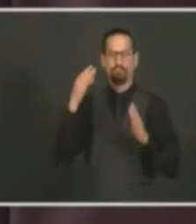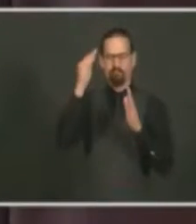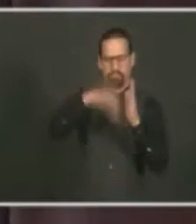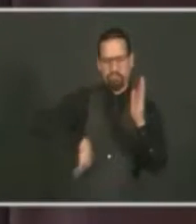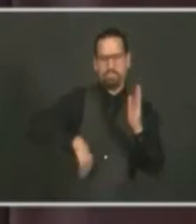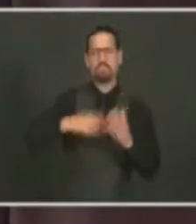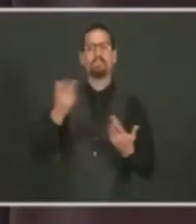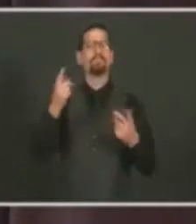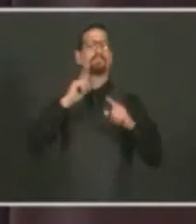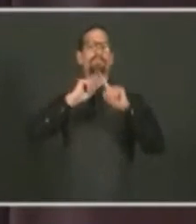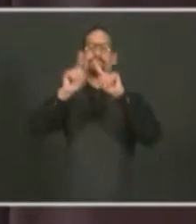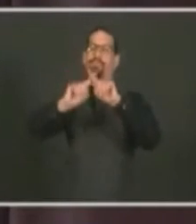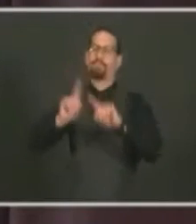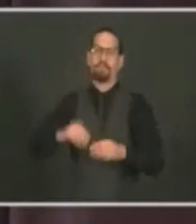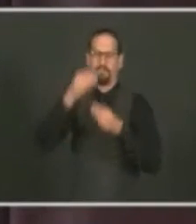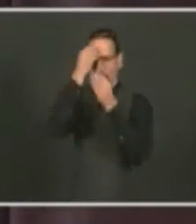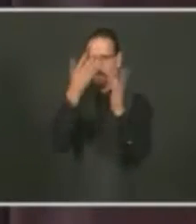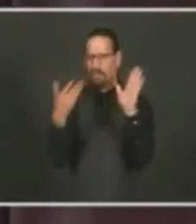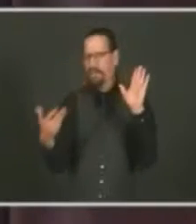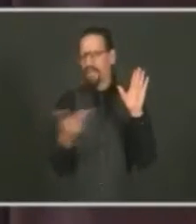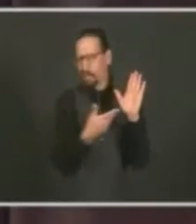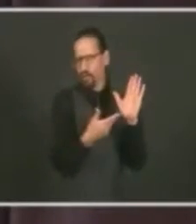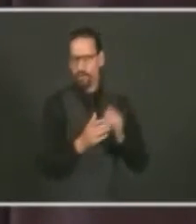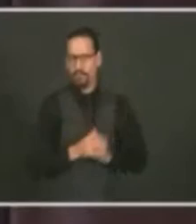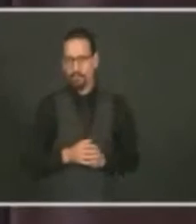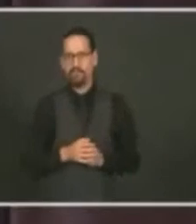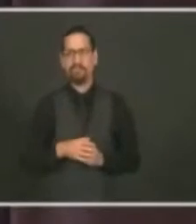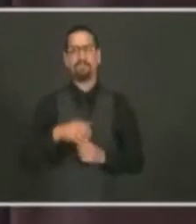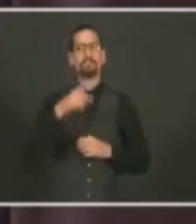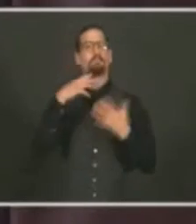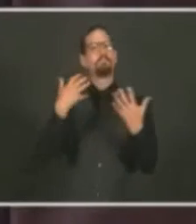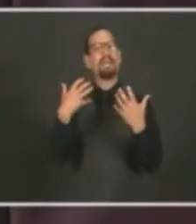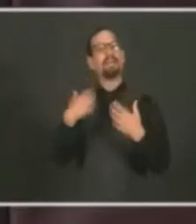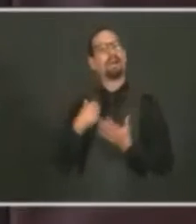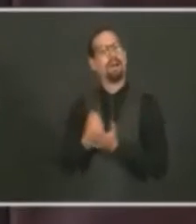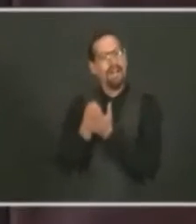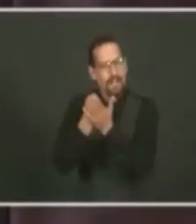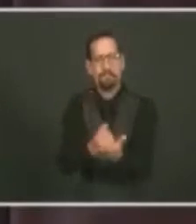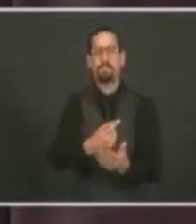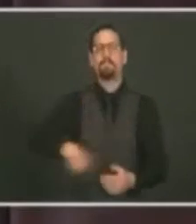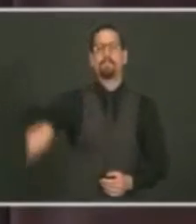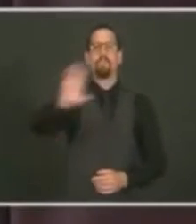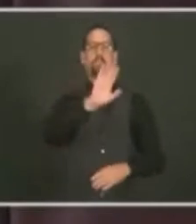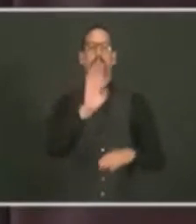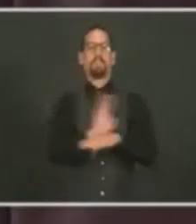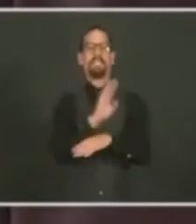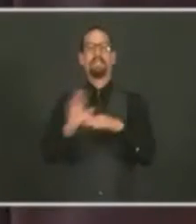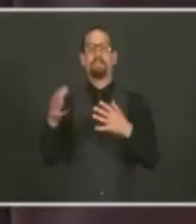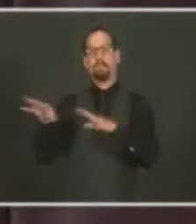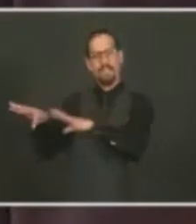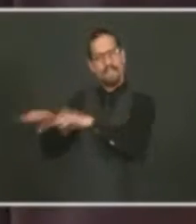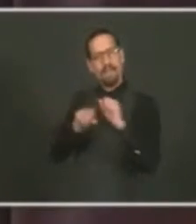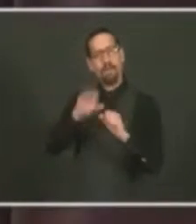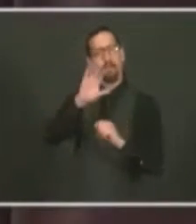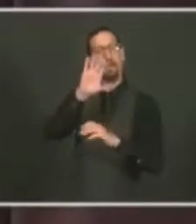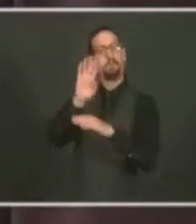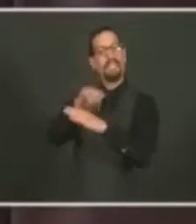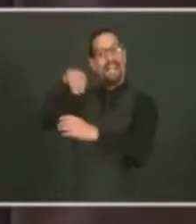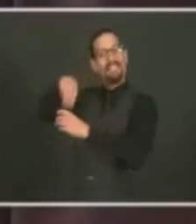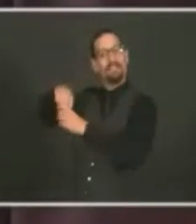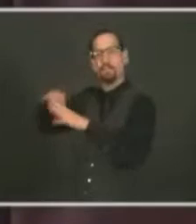to take your business outside, or allow people to shop outside, or exercise outside, or study